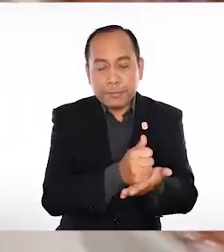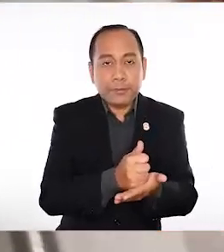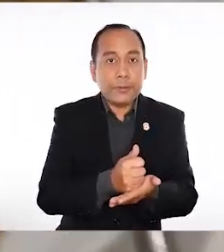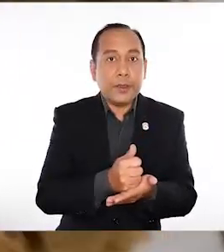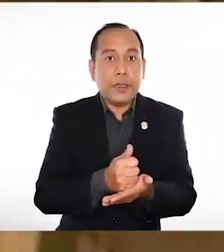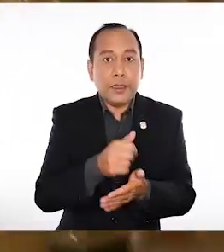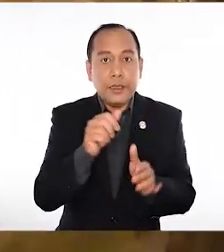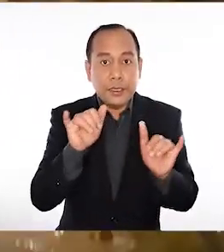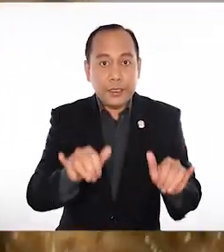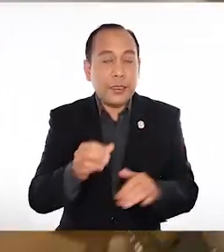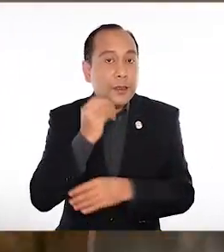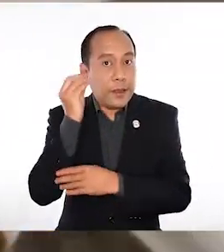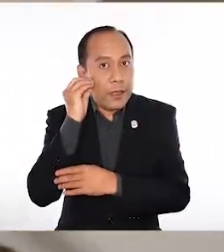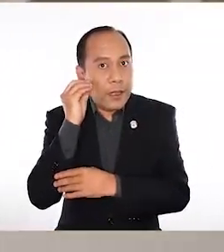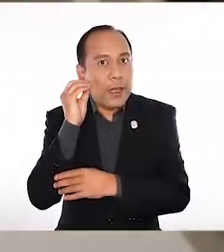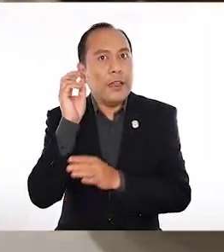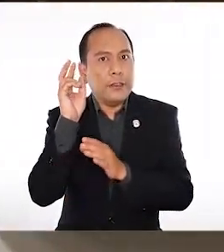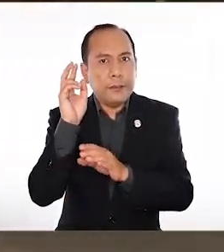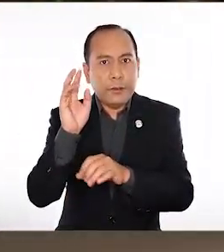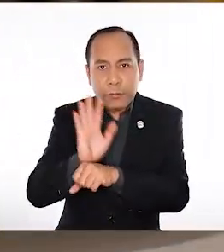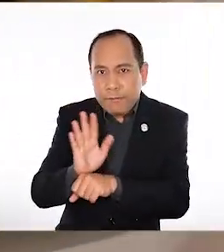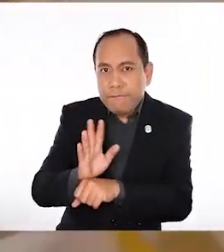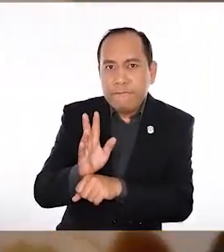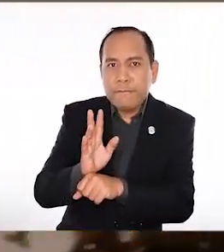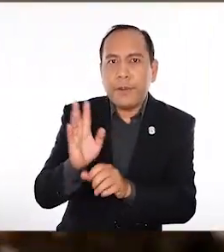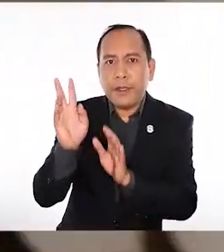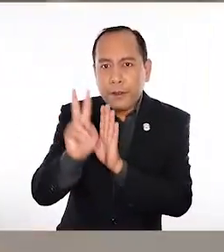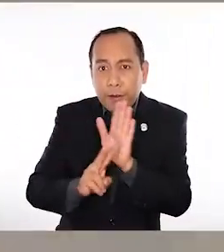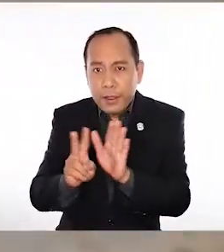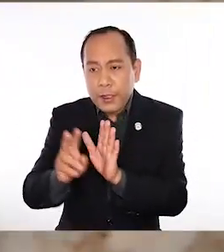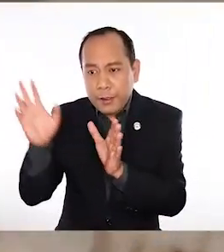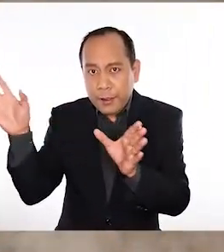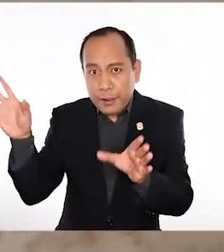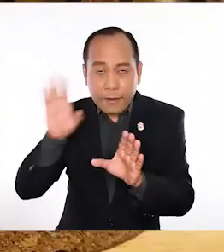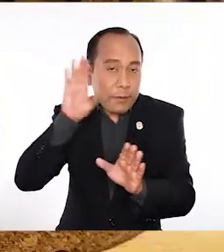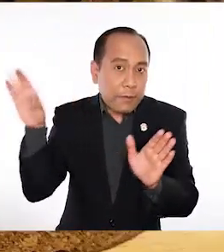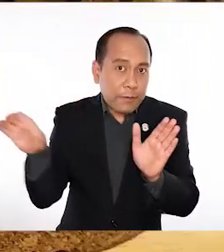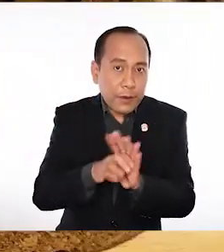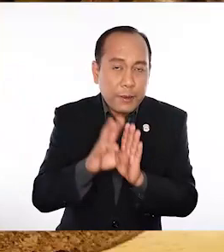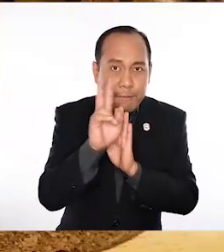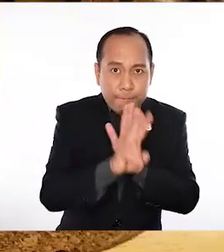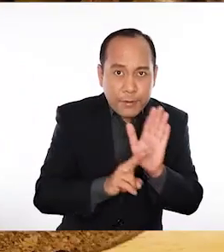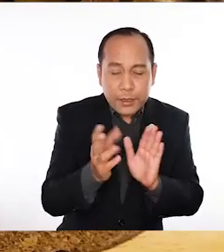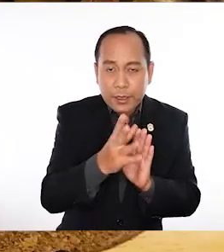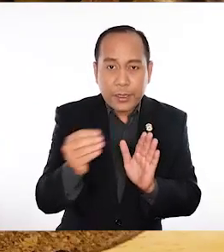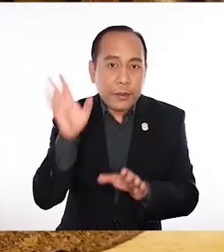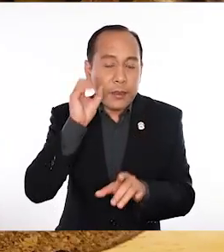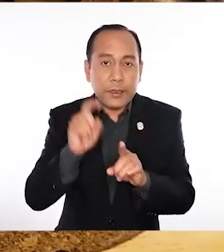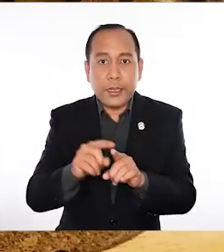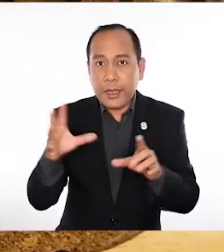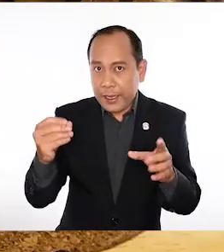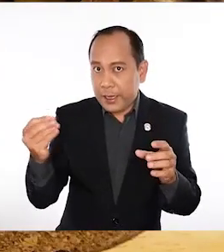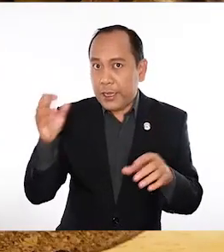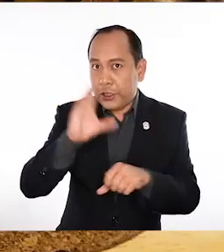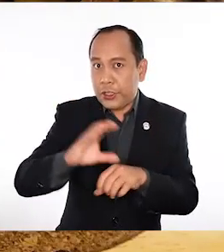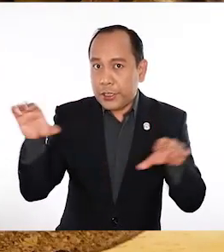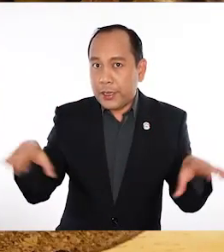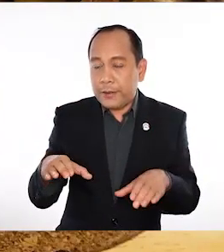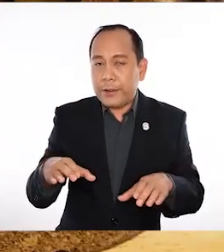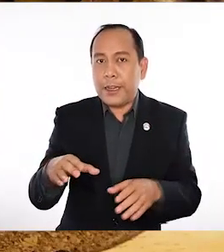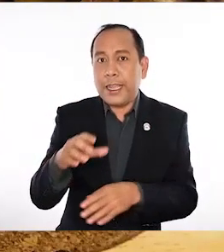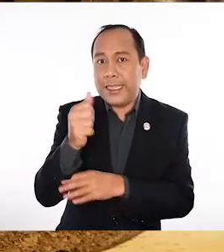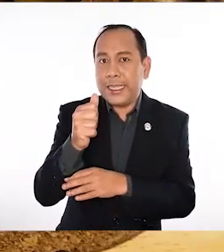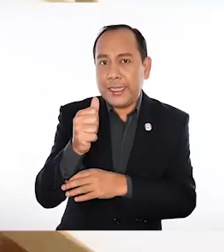homes while watching a video presentation of compiled photos and videos of brethren and church activities in past